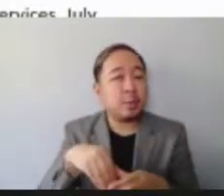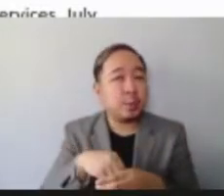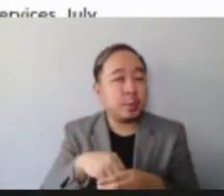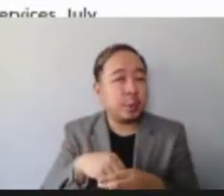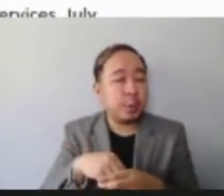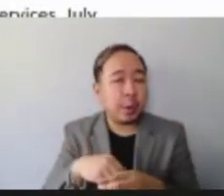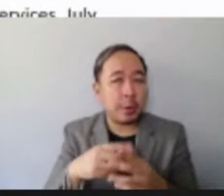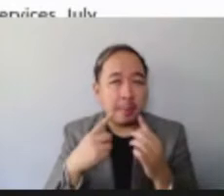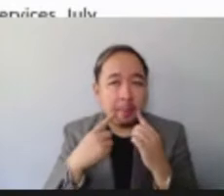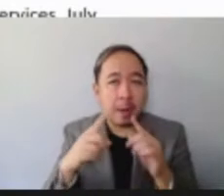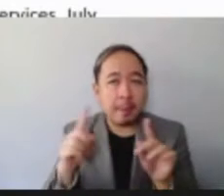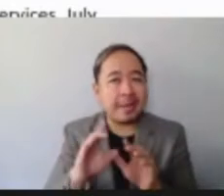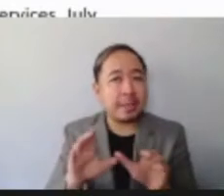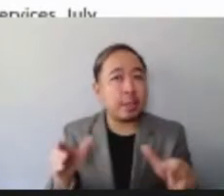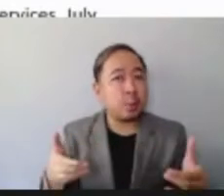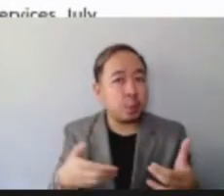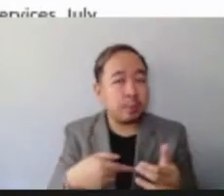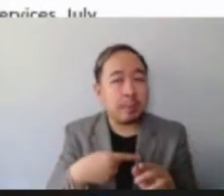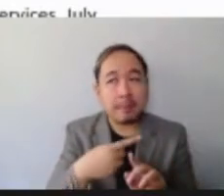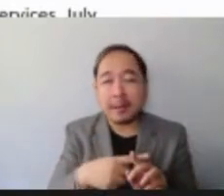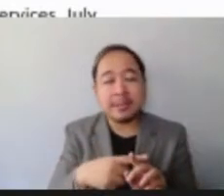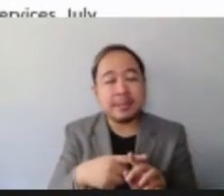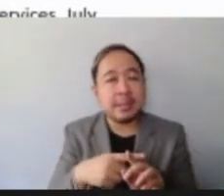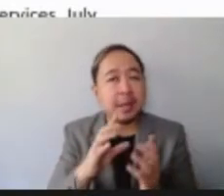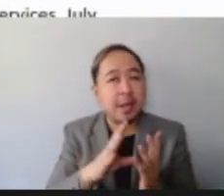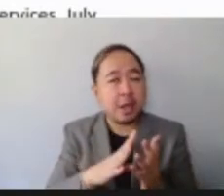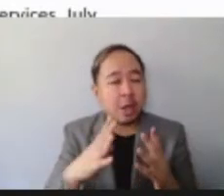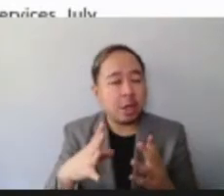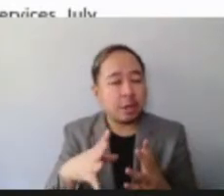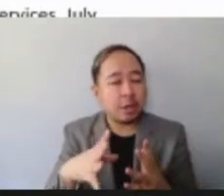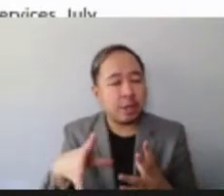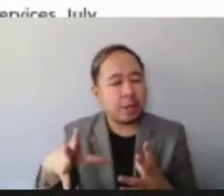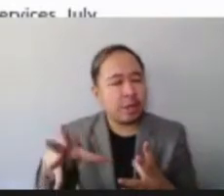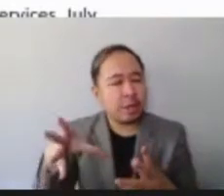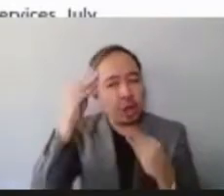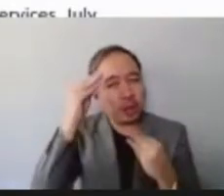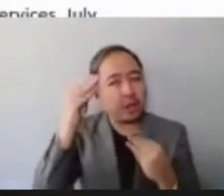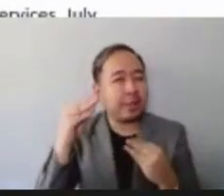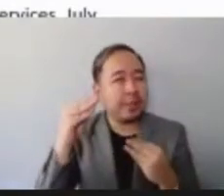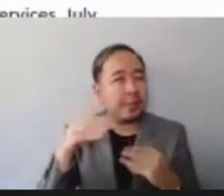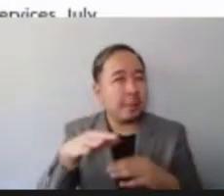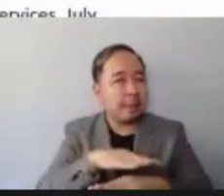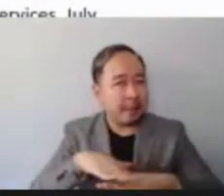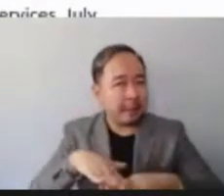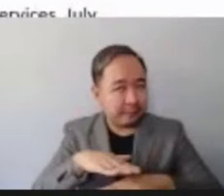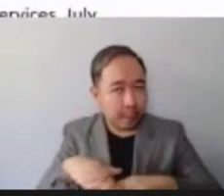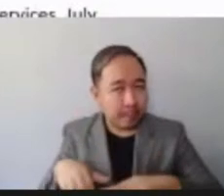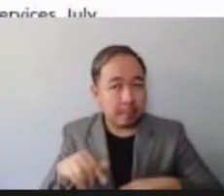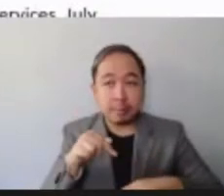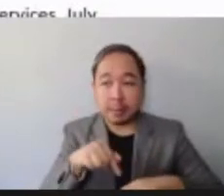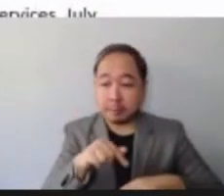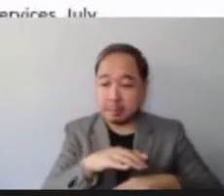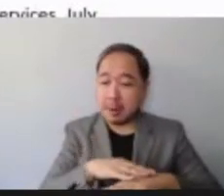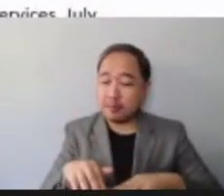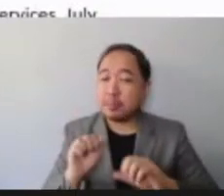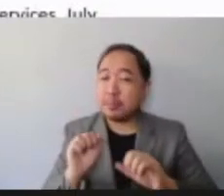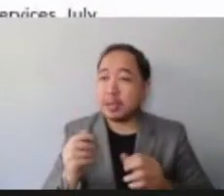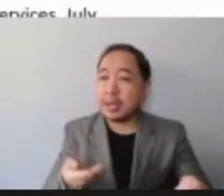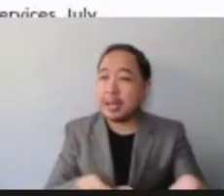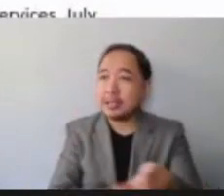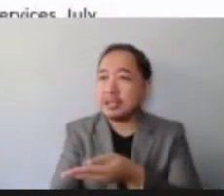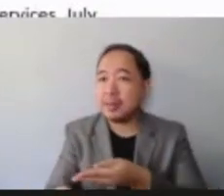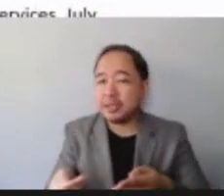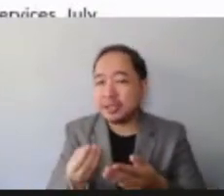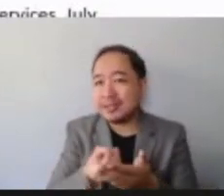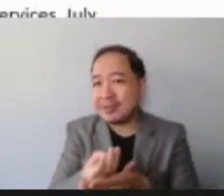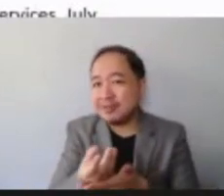learning platforms Regional cooperation which includes the platforms that have been established for regional exchange such as the